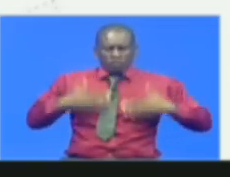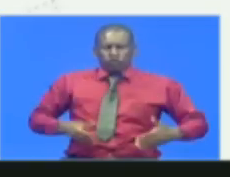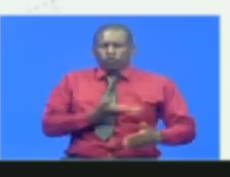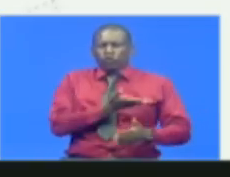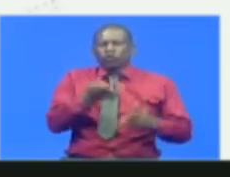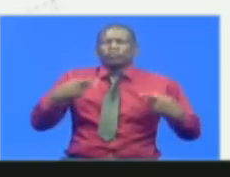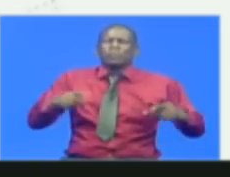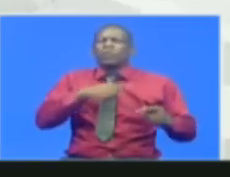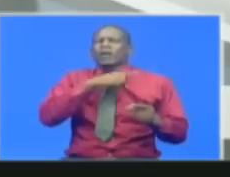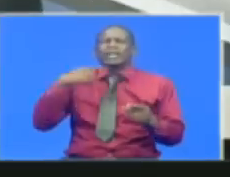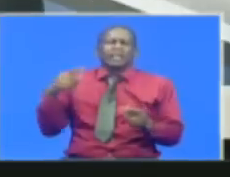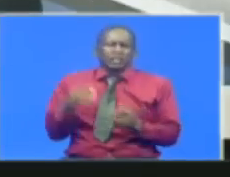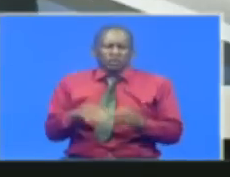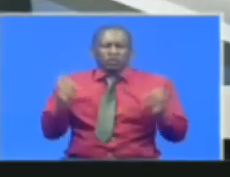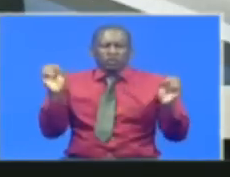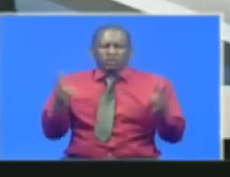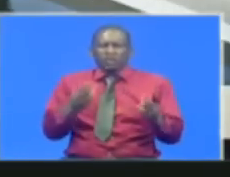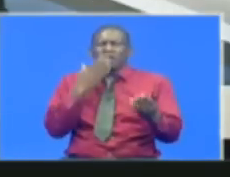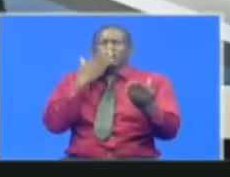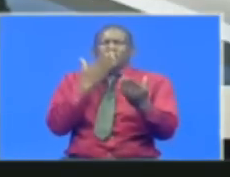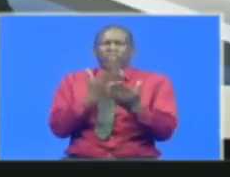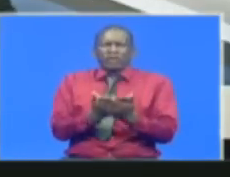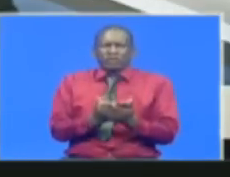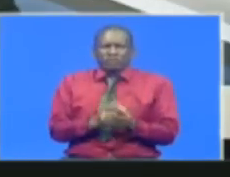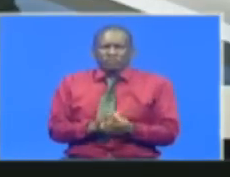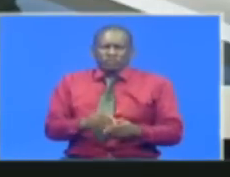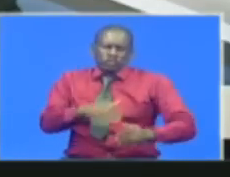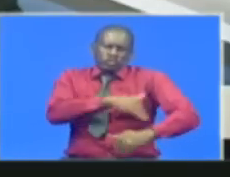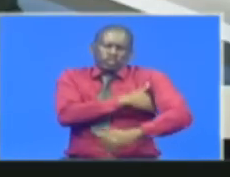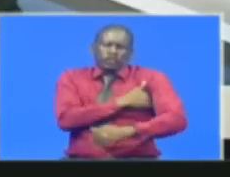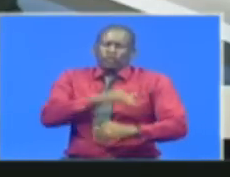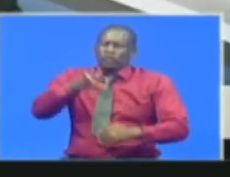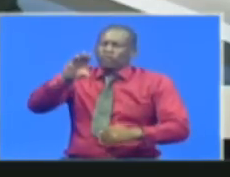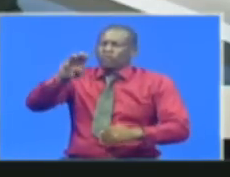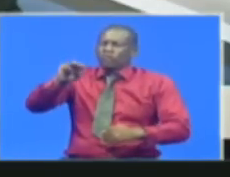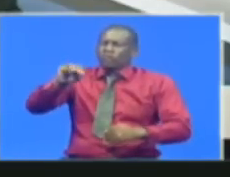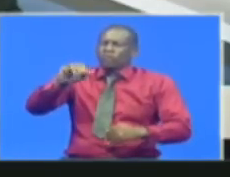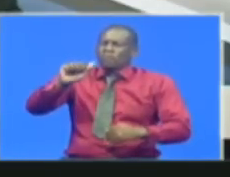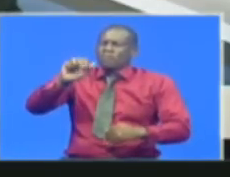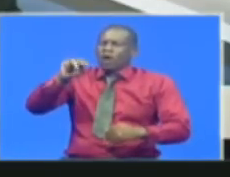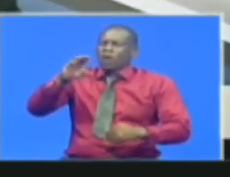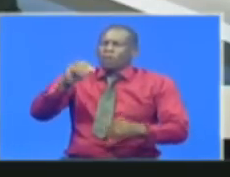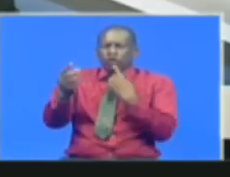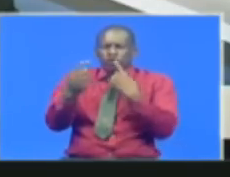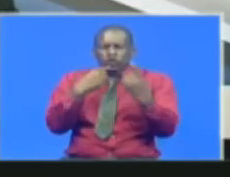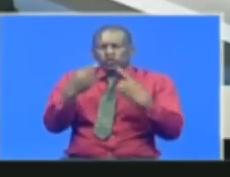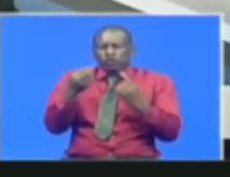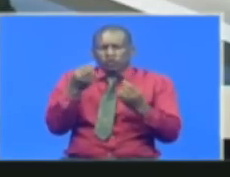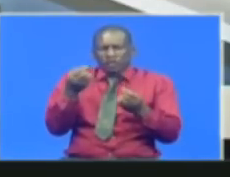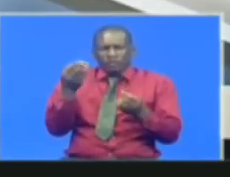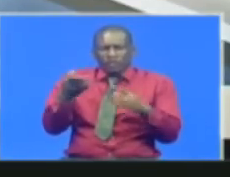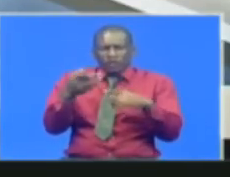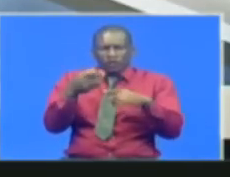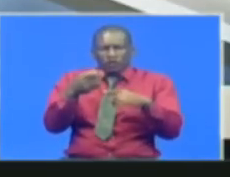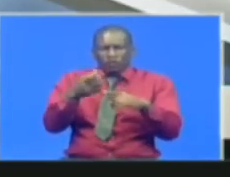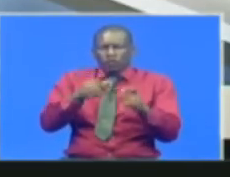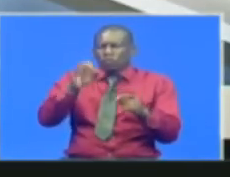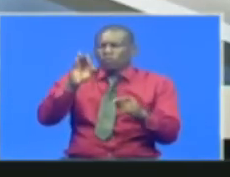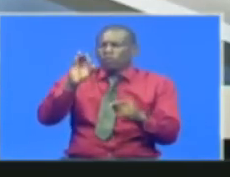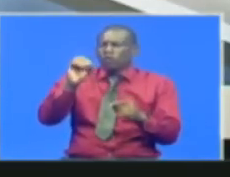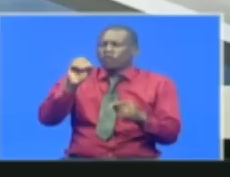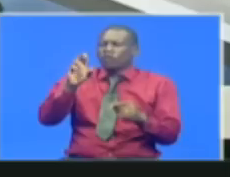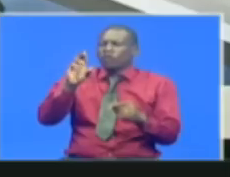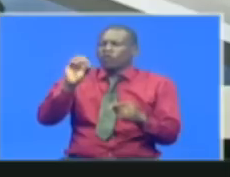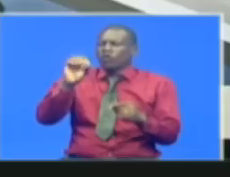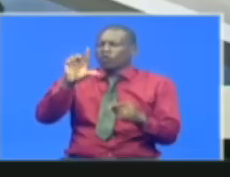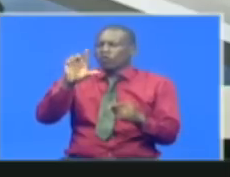waliuawa. Okay. Thank you very much, Chief Mamo Honiche, speaking to us there from Forole. We'll